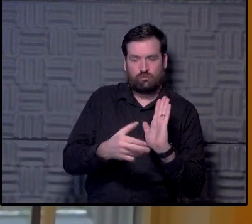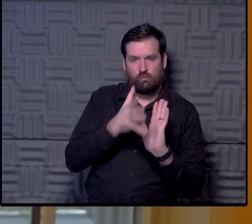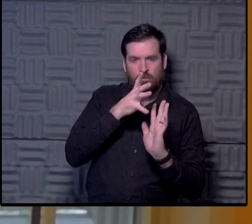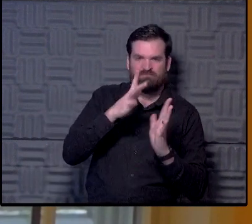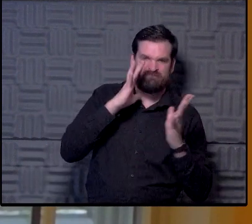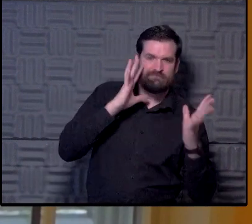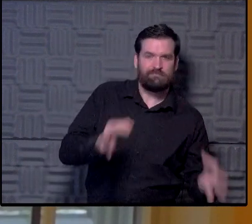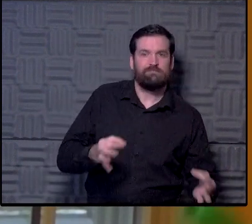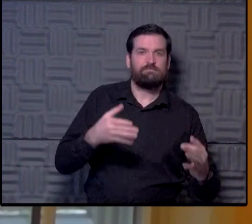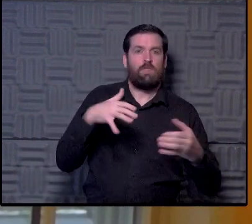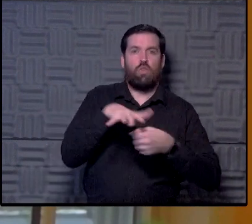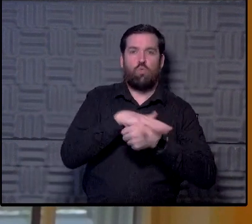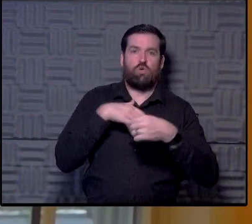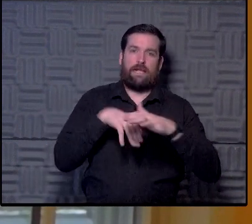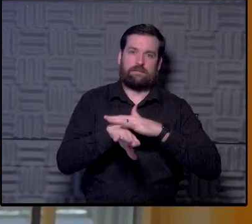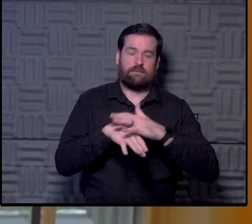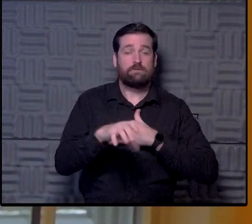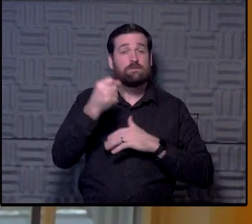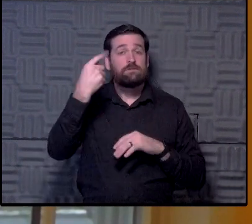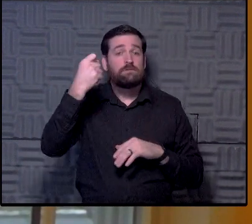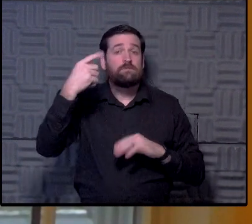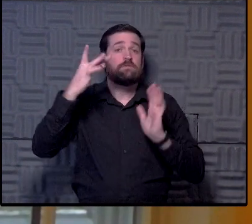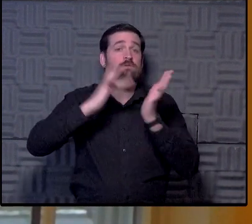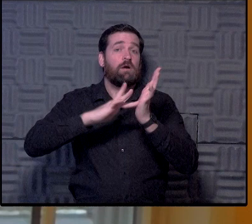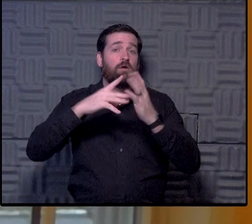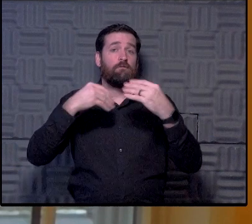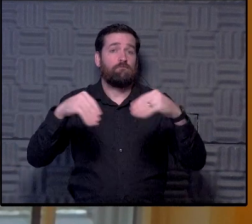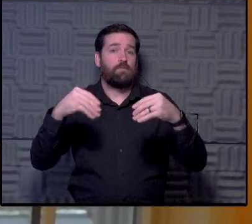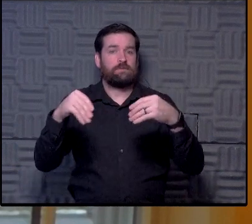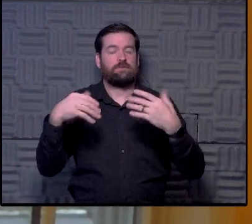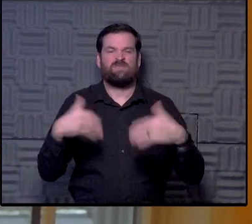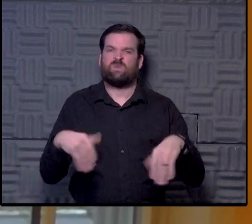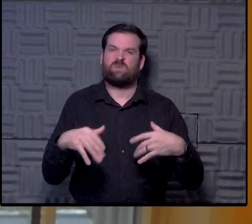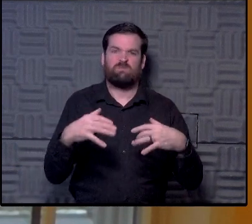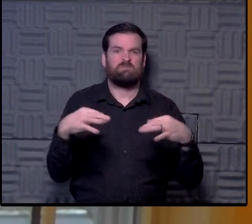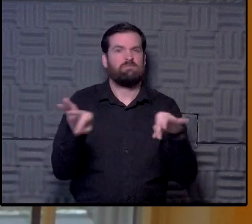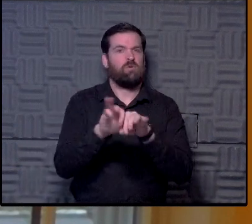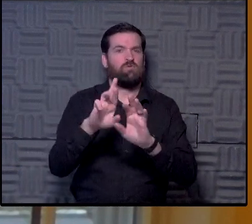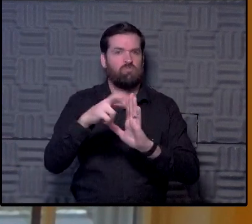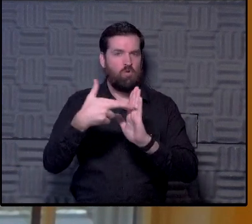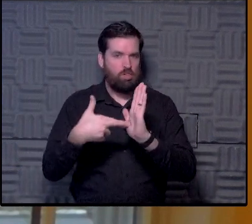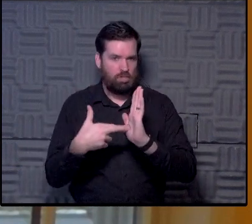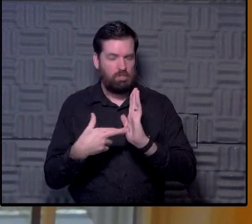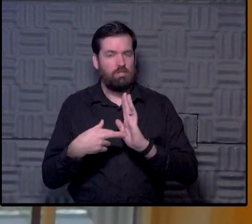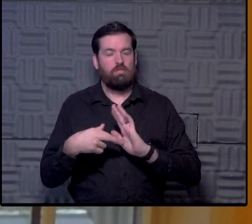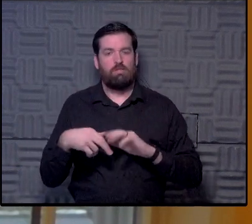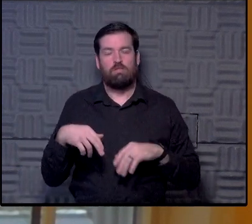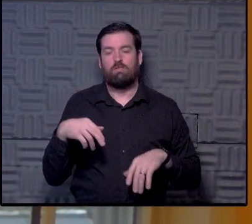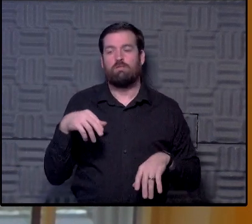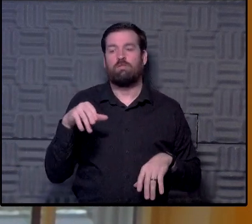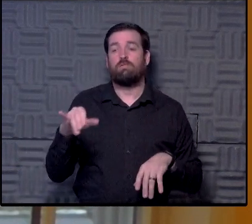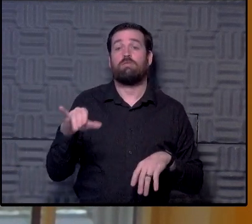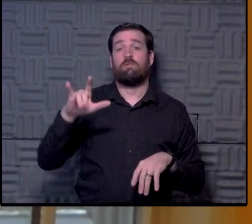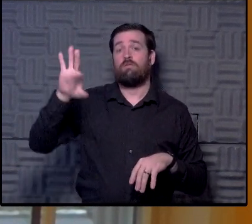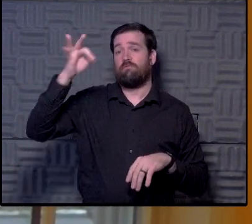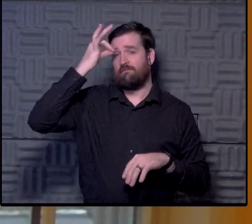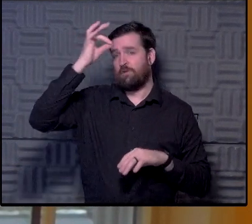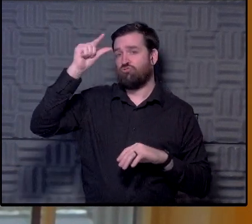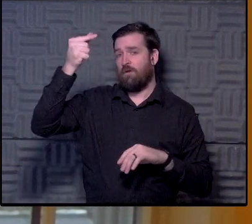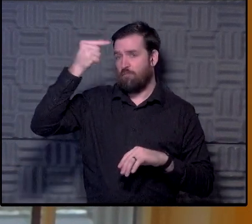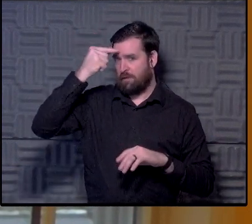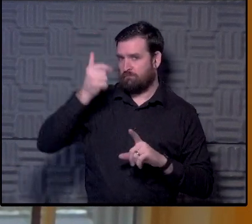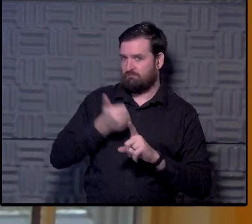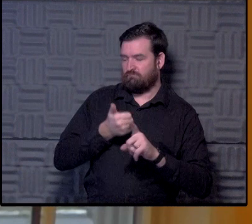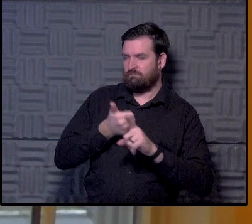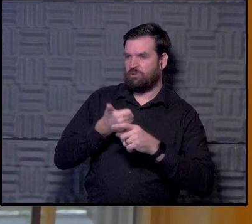local access. And yes, the pharmacies will play an important role. That's been a system that the federal government has really